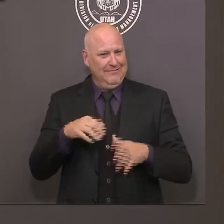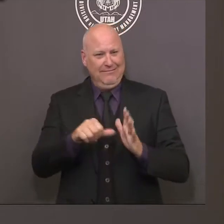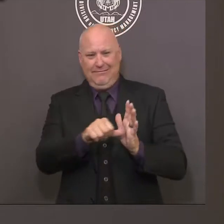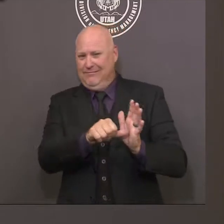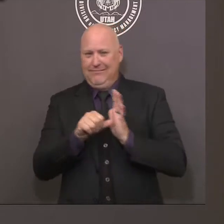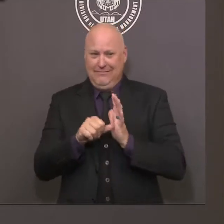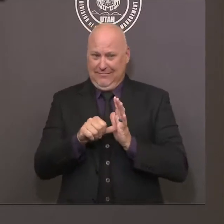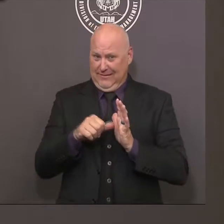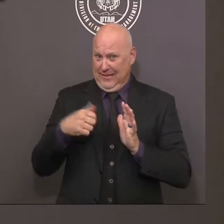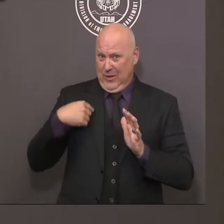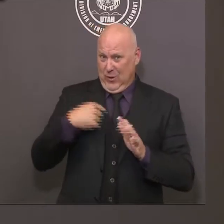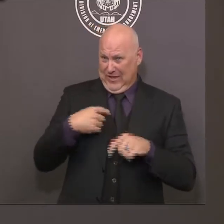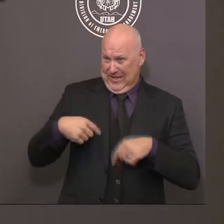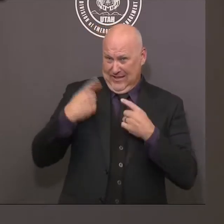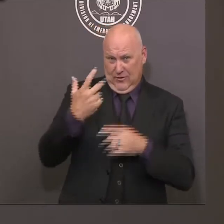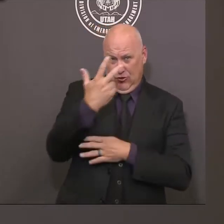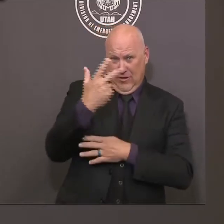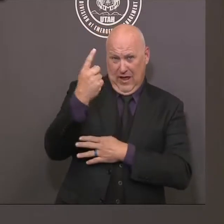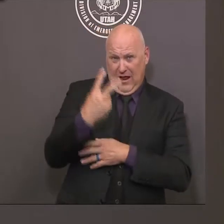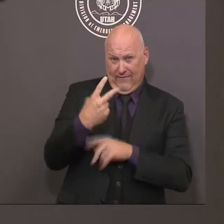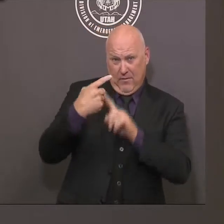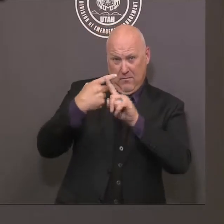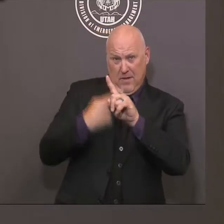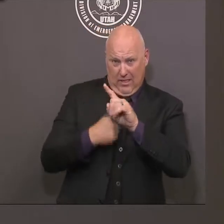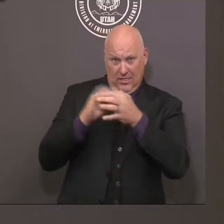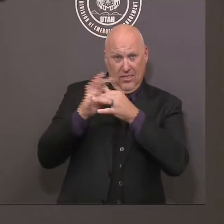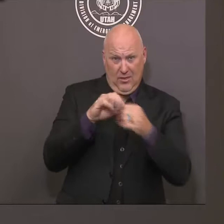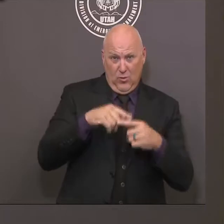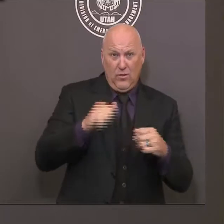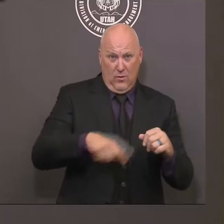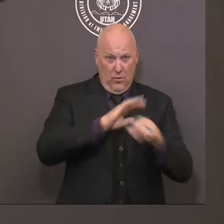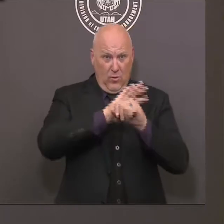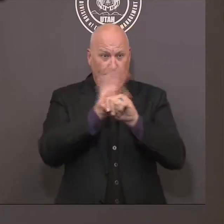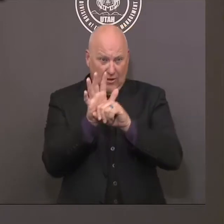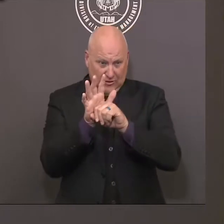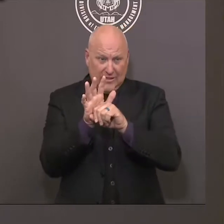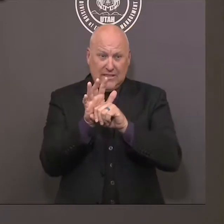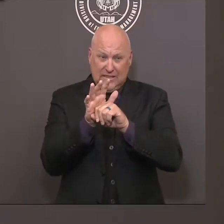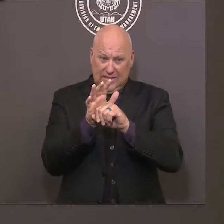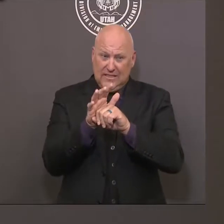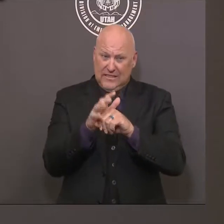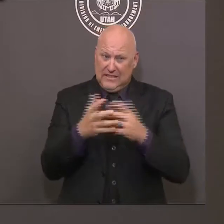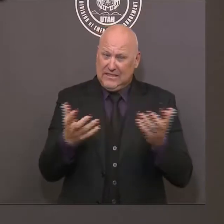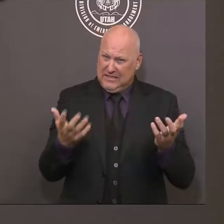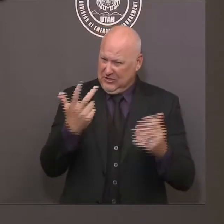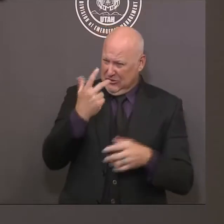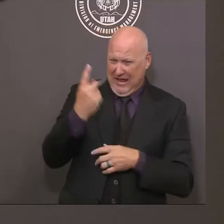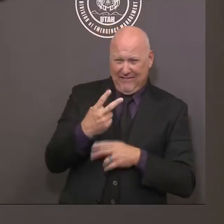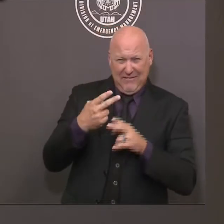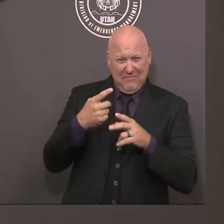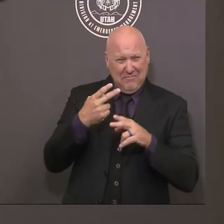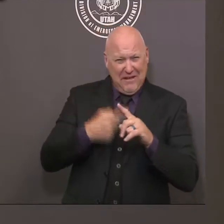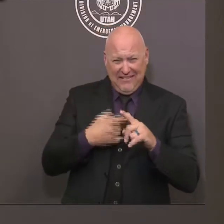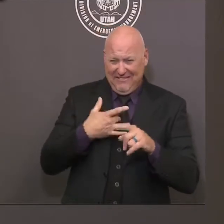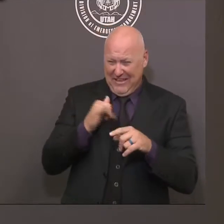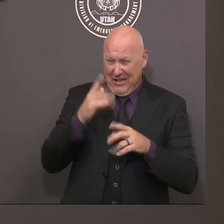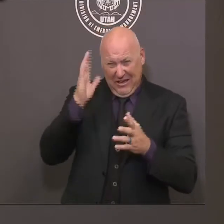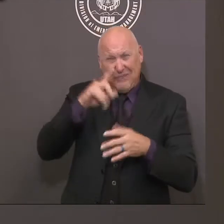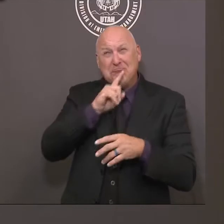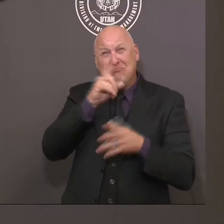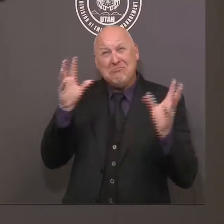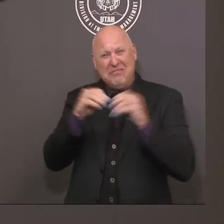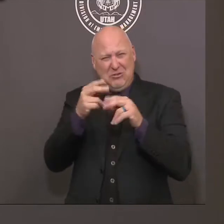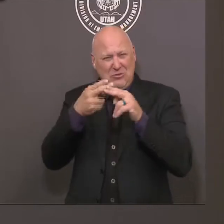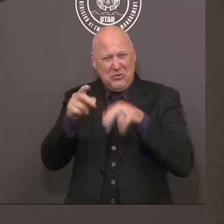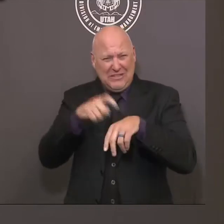months. That's really kind of a relatively short time when we've actually had the pandemic hit us here in the state of Utah and the economic